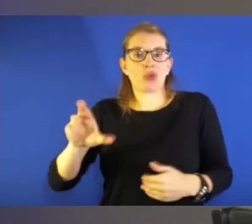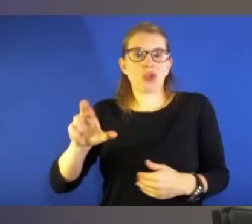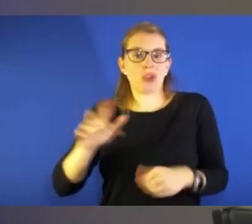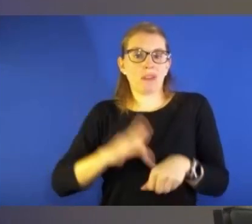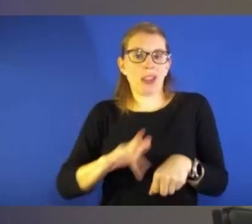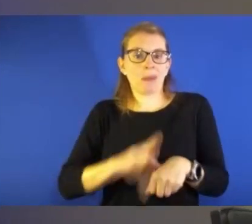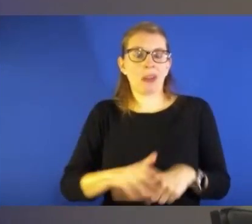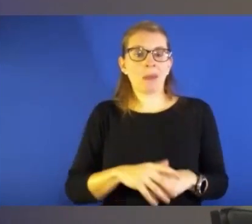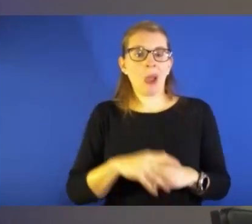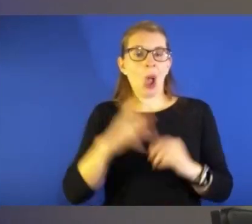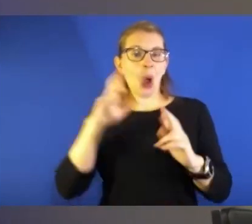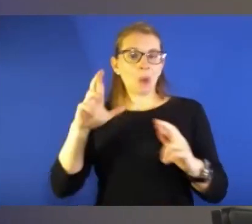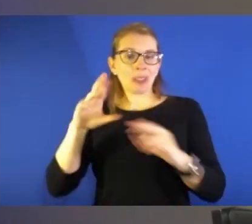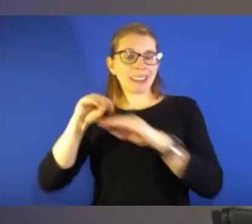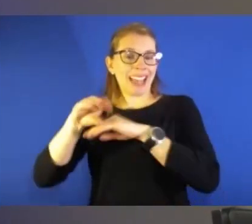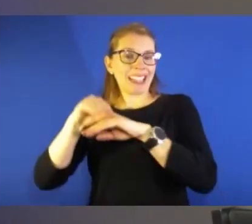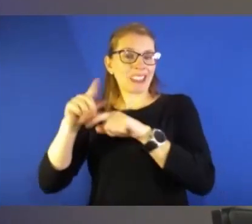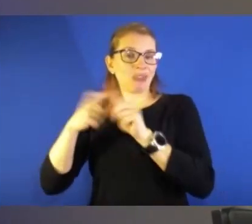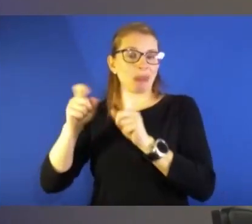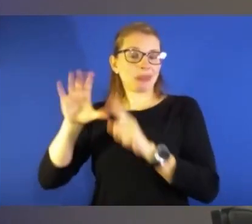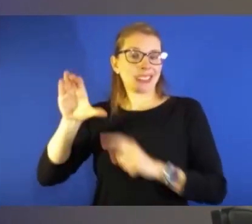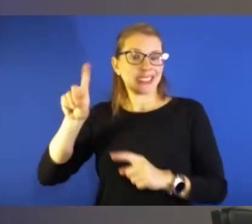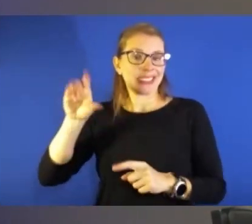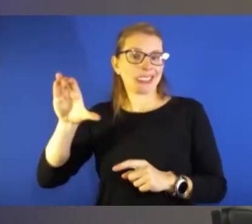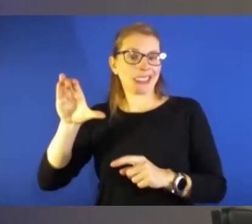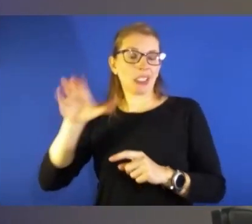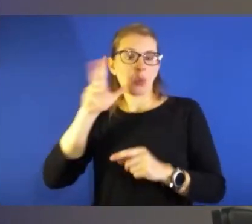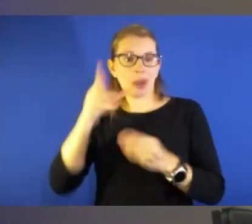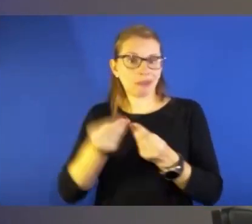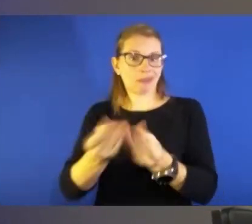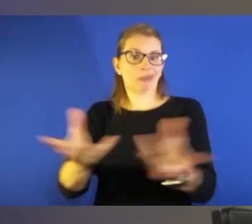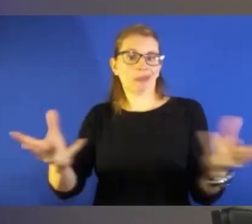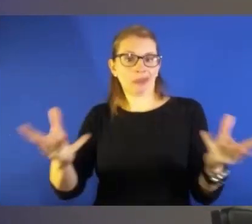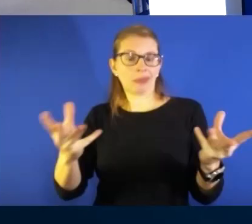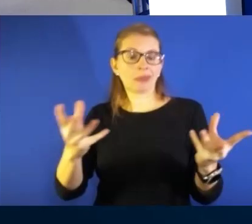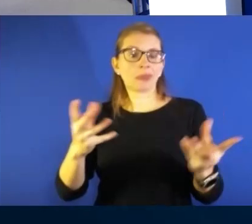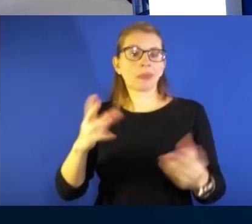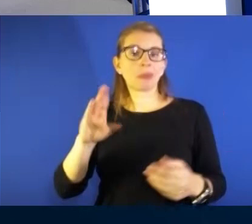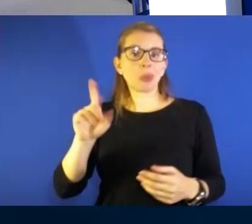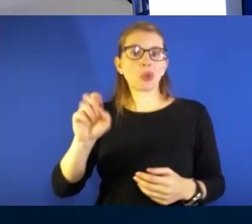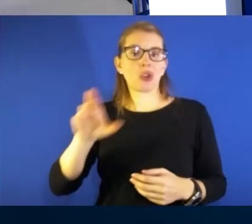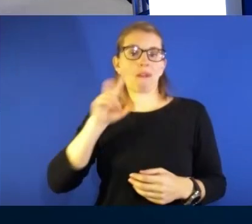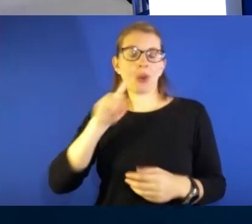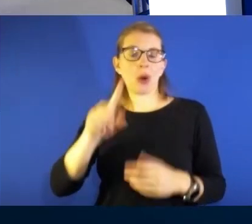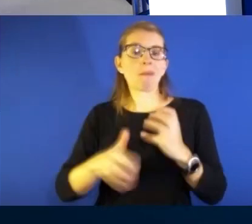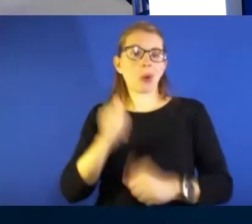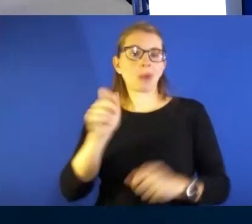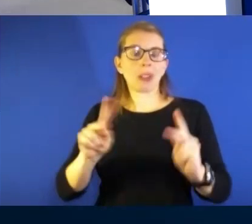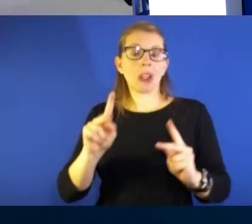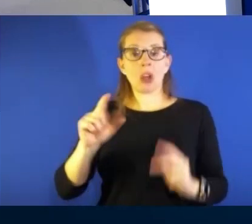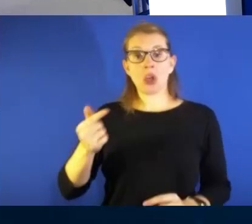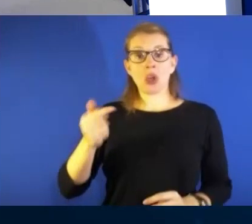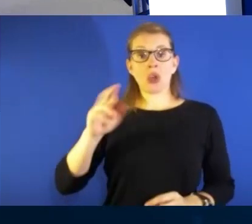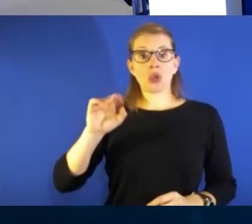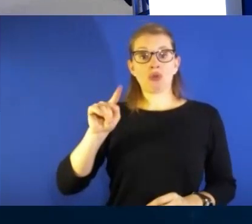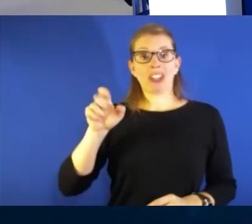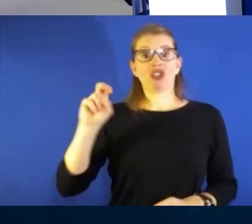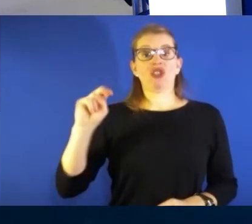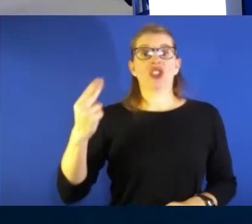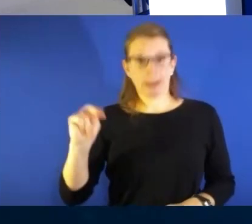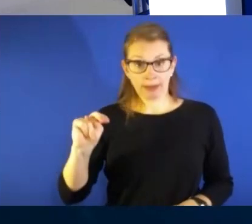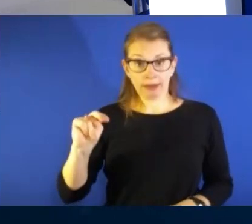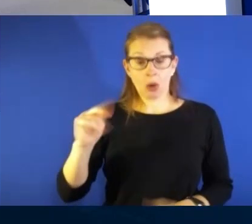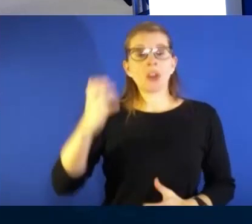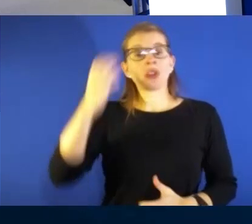couple of weeks will get those boosters out for a big portion of the population very soon. Gretchen wants to know, going today for a Moderna booster